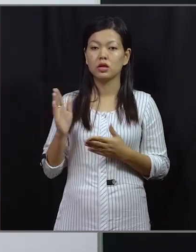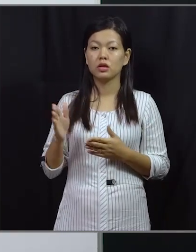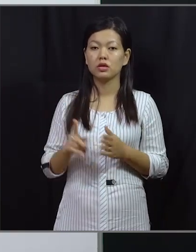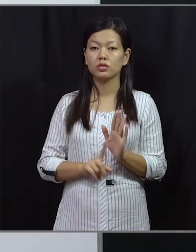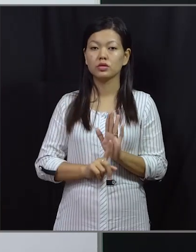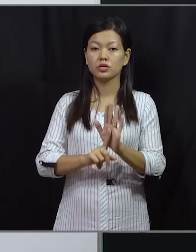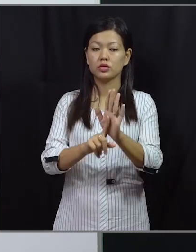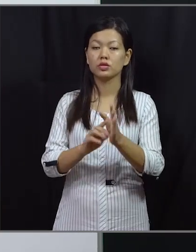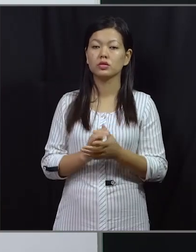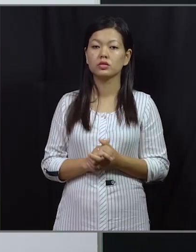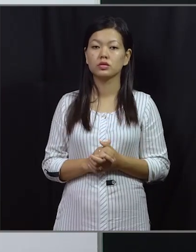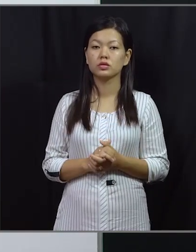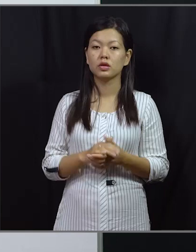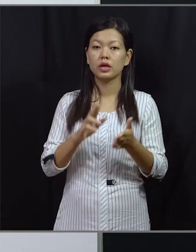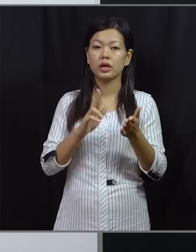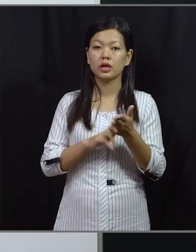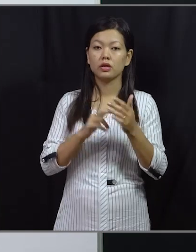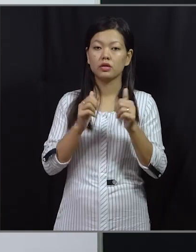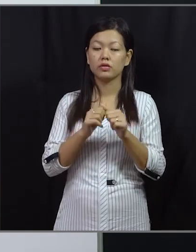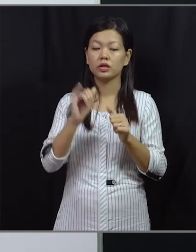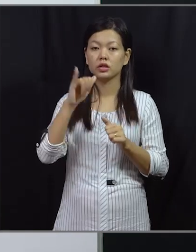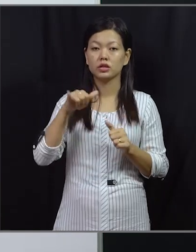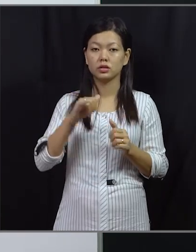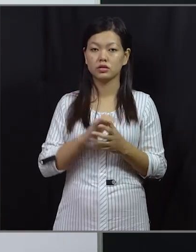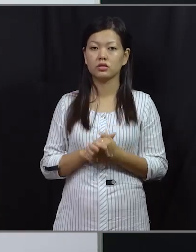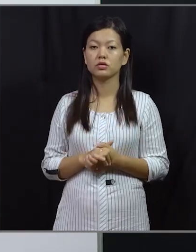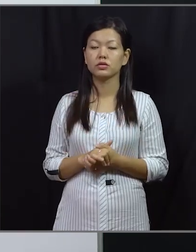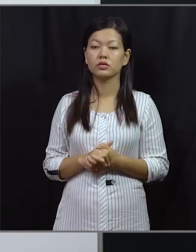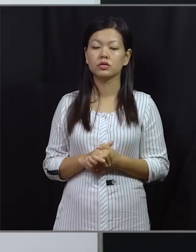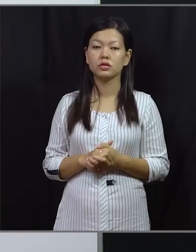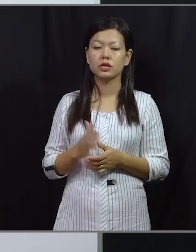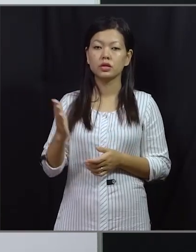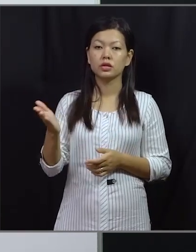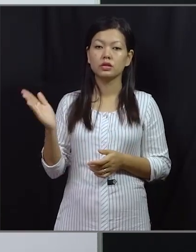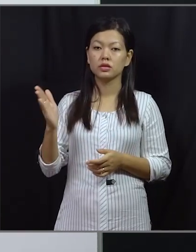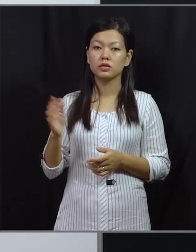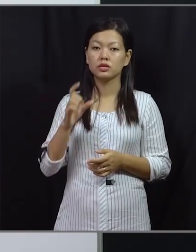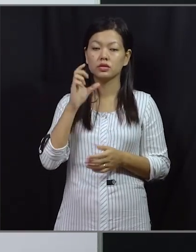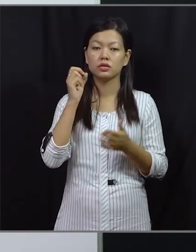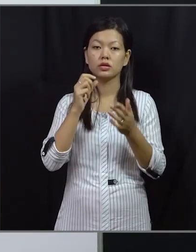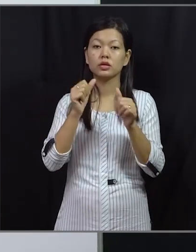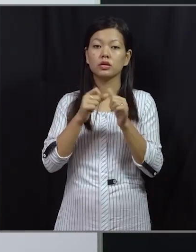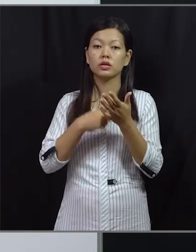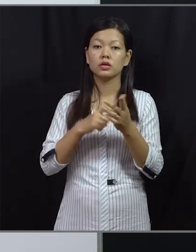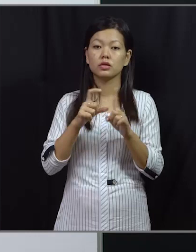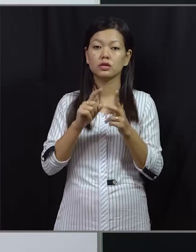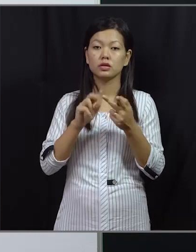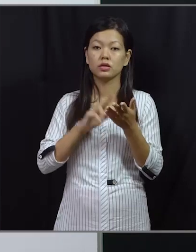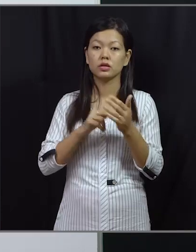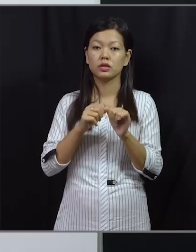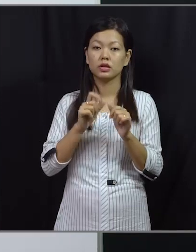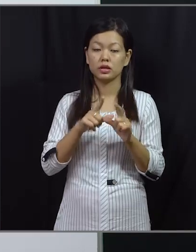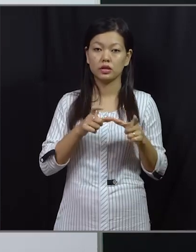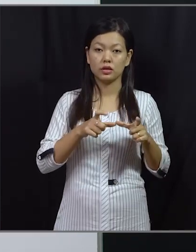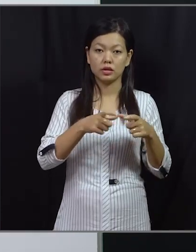denote this as n of A is 6. N of A is 6. This is the cardinal number of the set. Okay. The